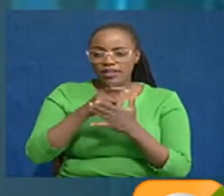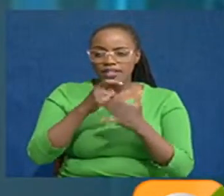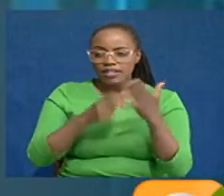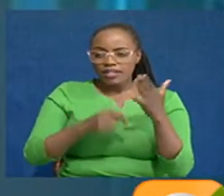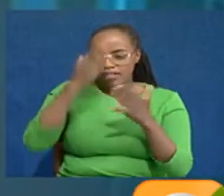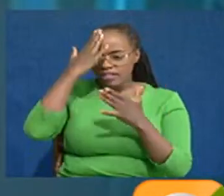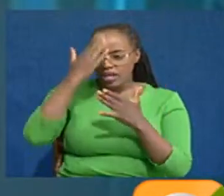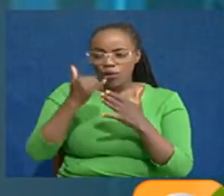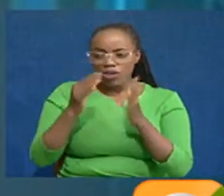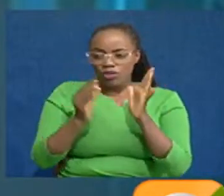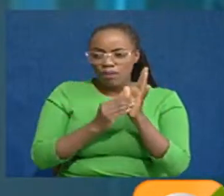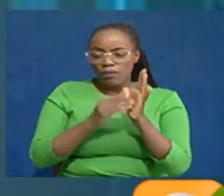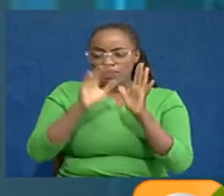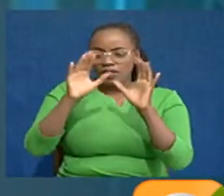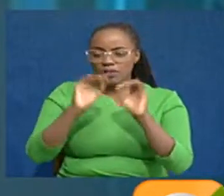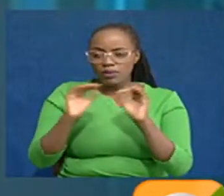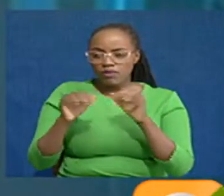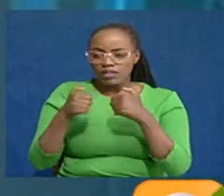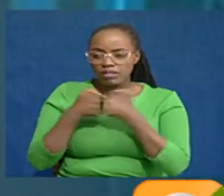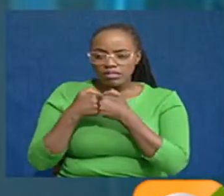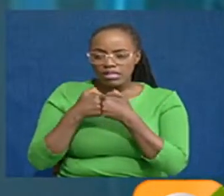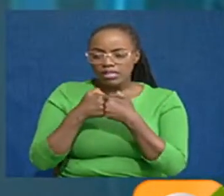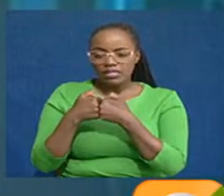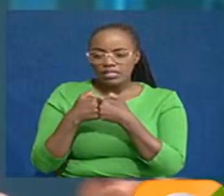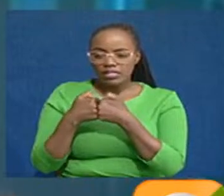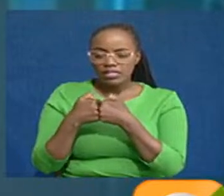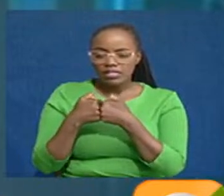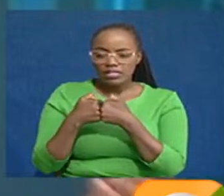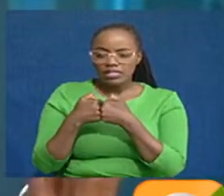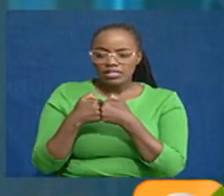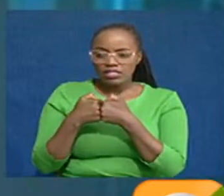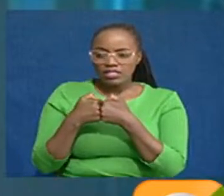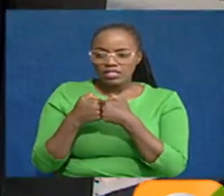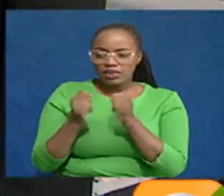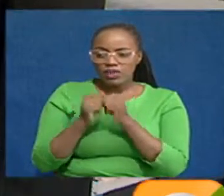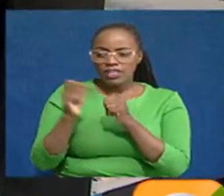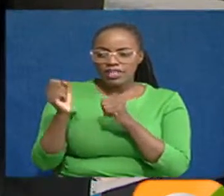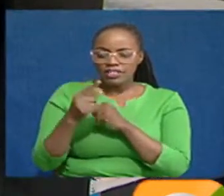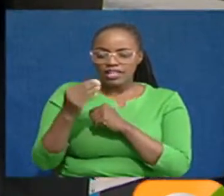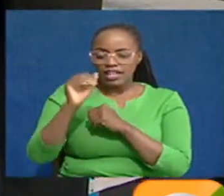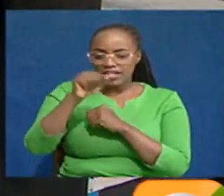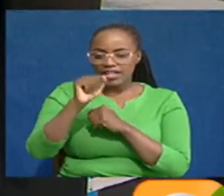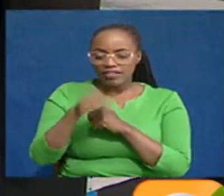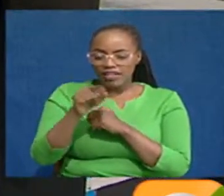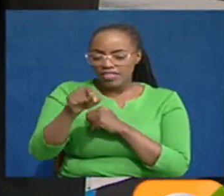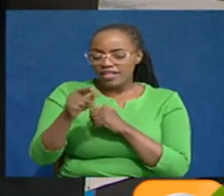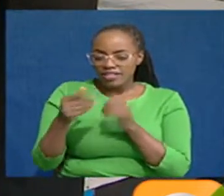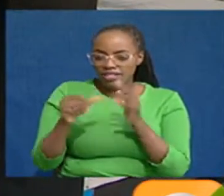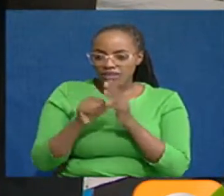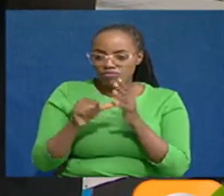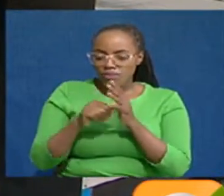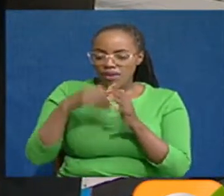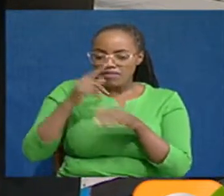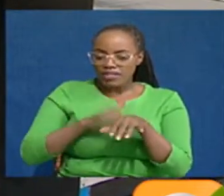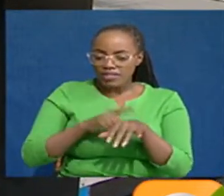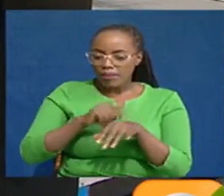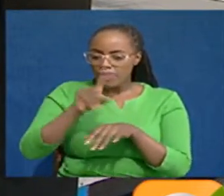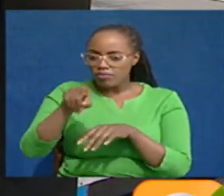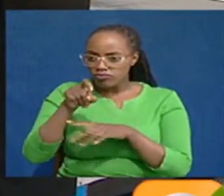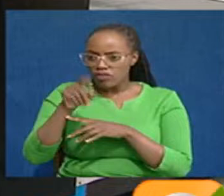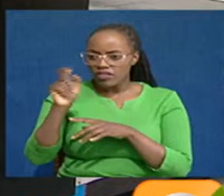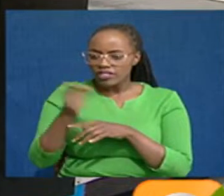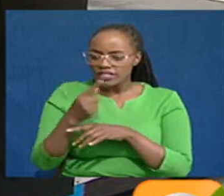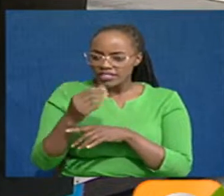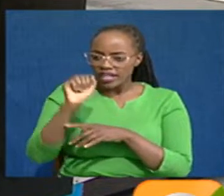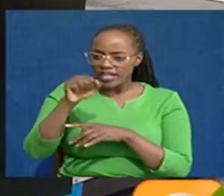don't put an unnecessary strain on the salary, because that's where they keep going. I actually have a different view about that.